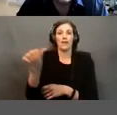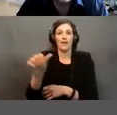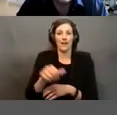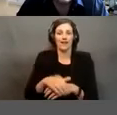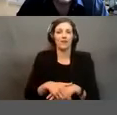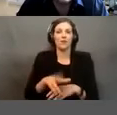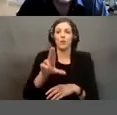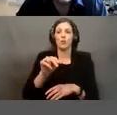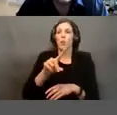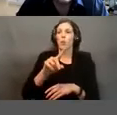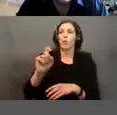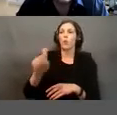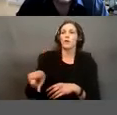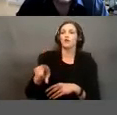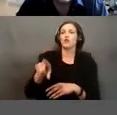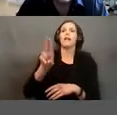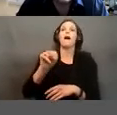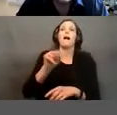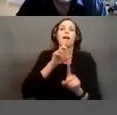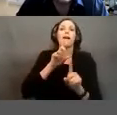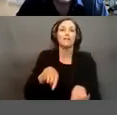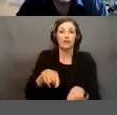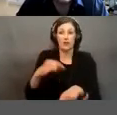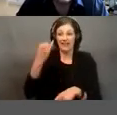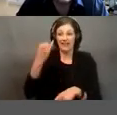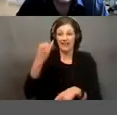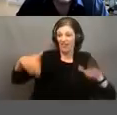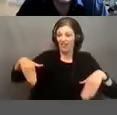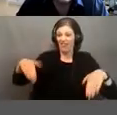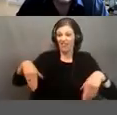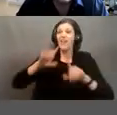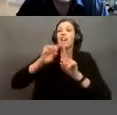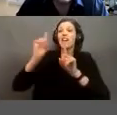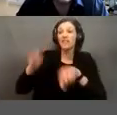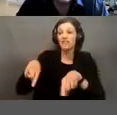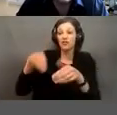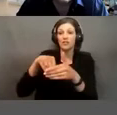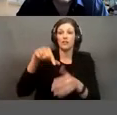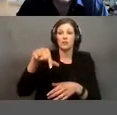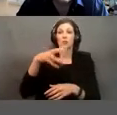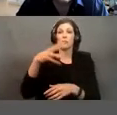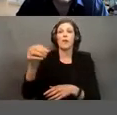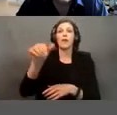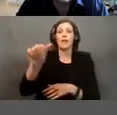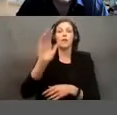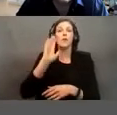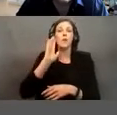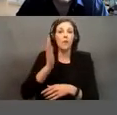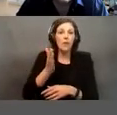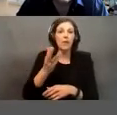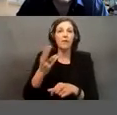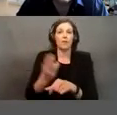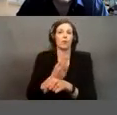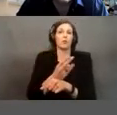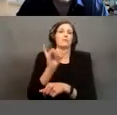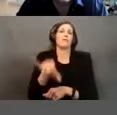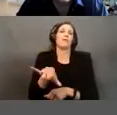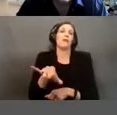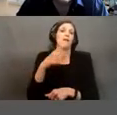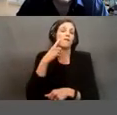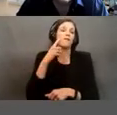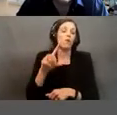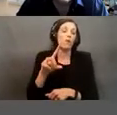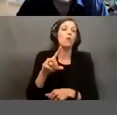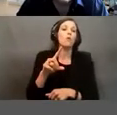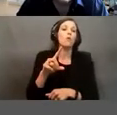unanswered. Those that are unanswered are unanswered in the Q&A, we will synthesize and use this as the basis for not